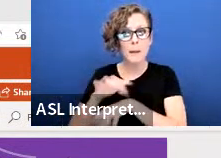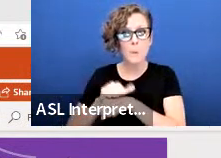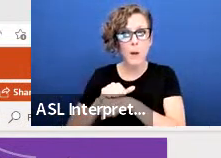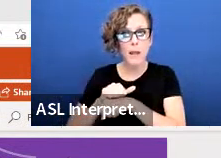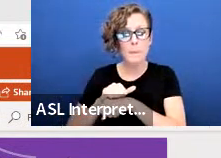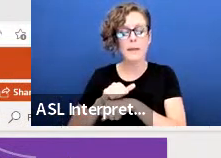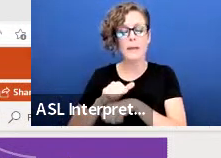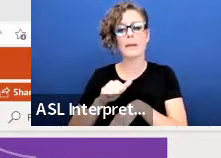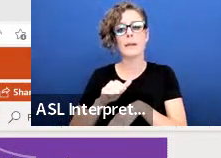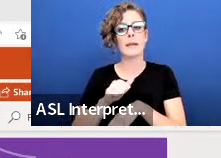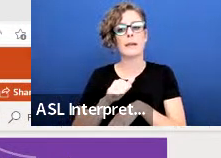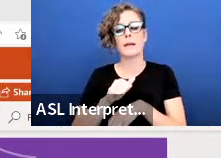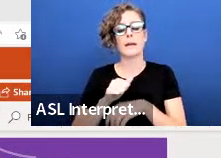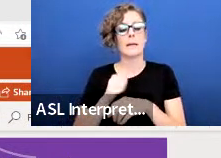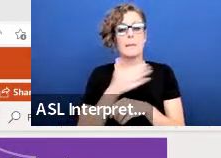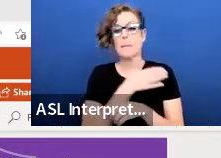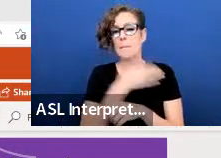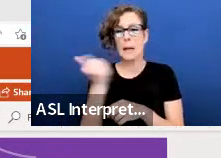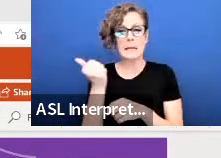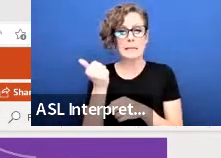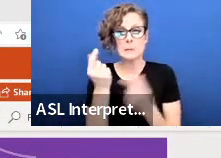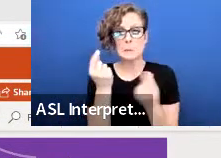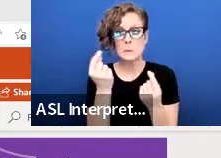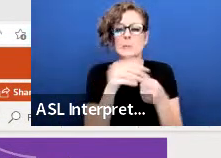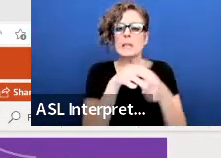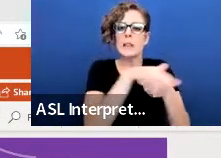location and availability.